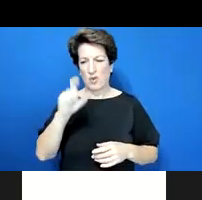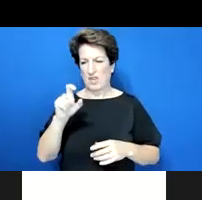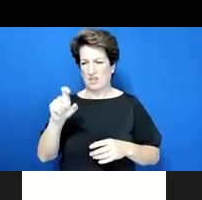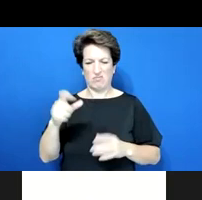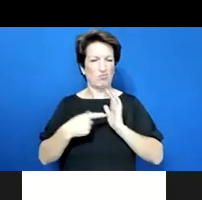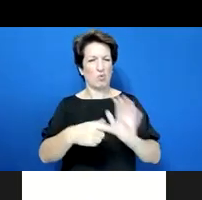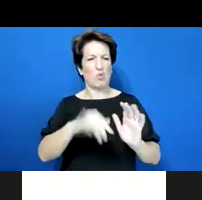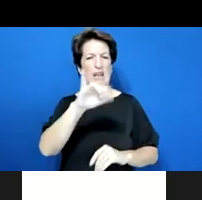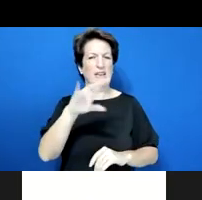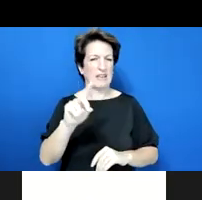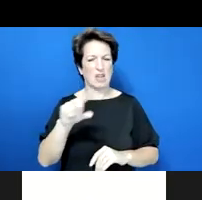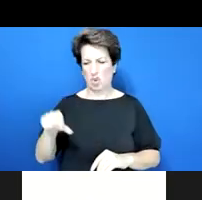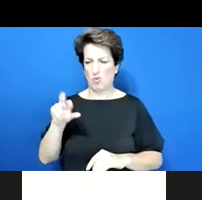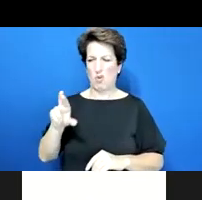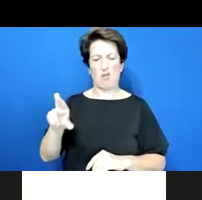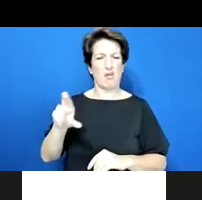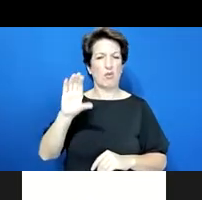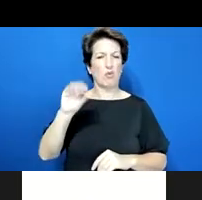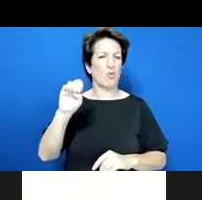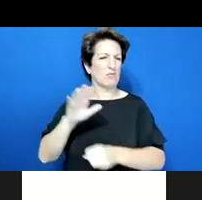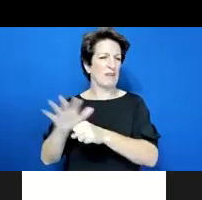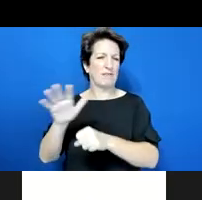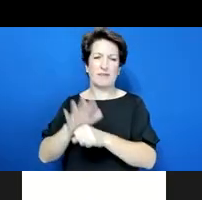ID, that the QR code alone would be enough, but